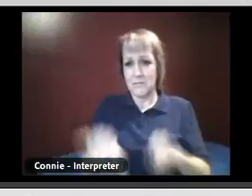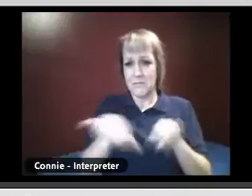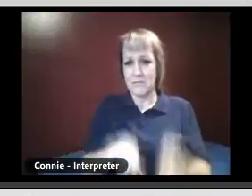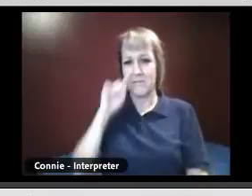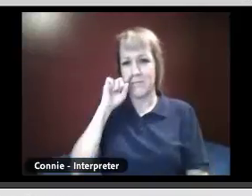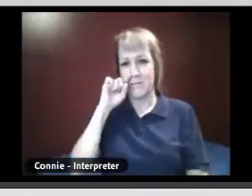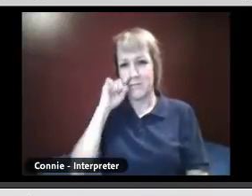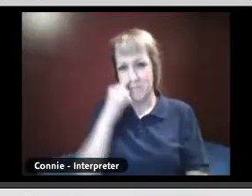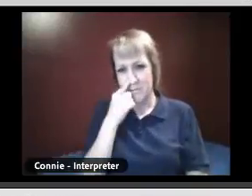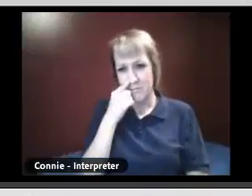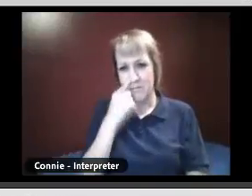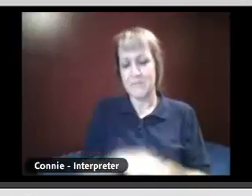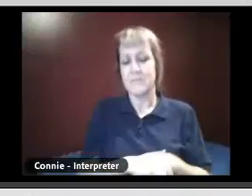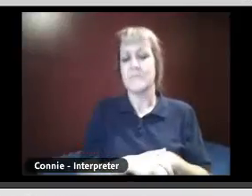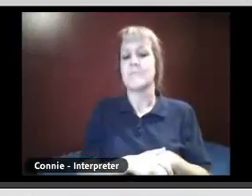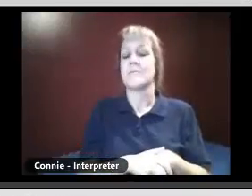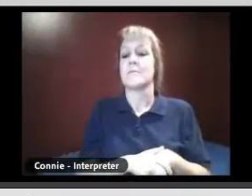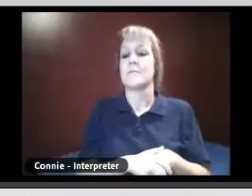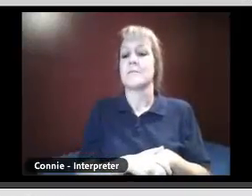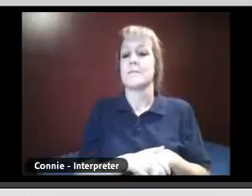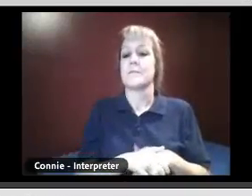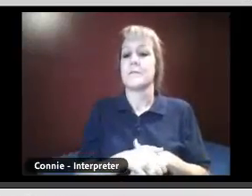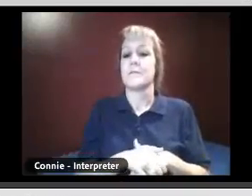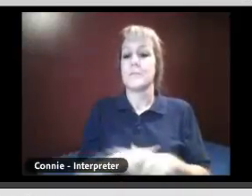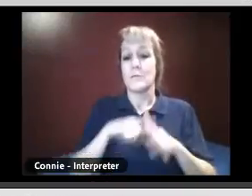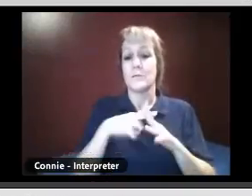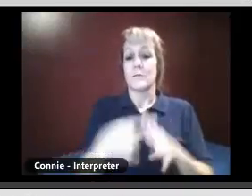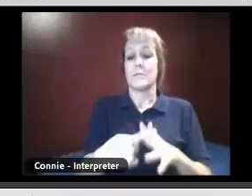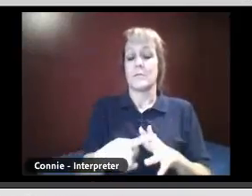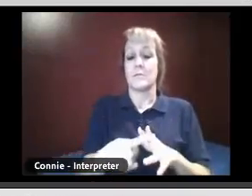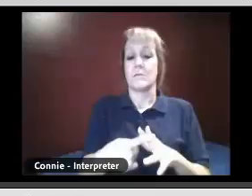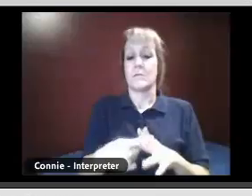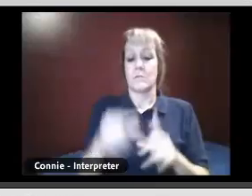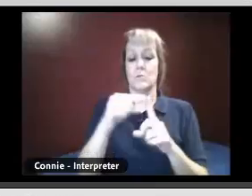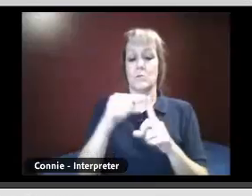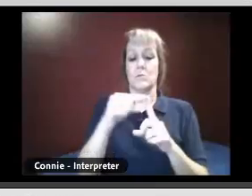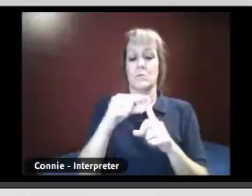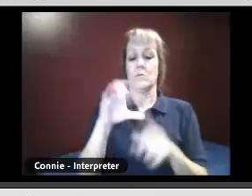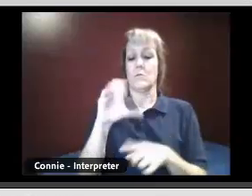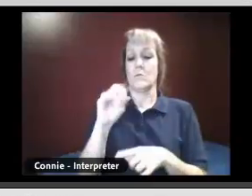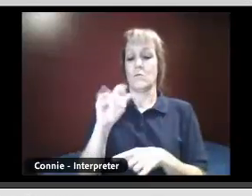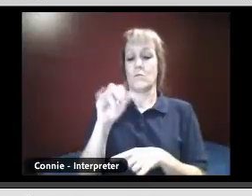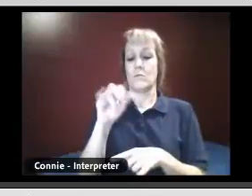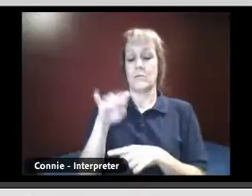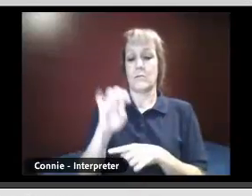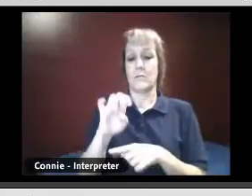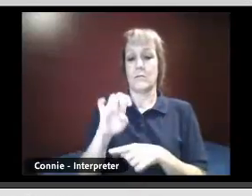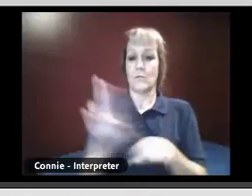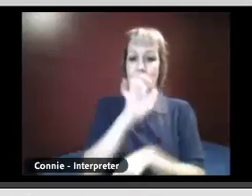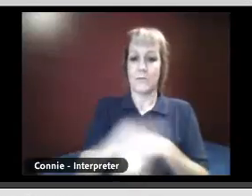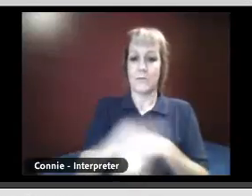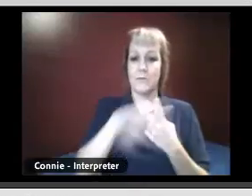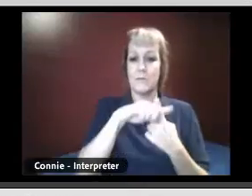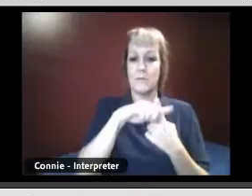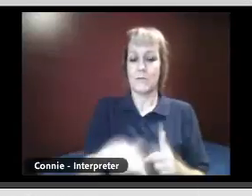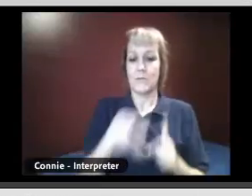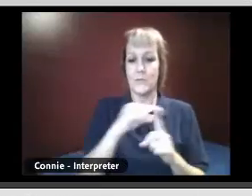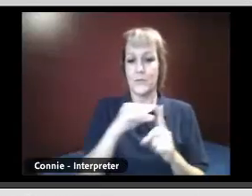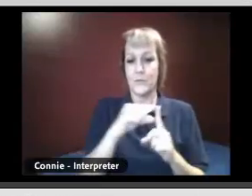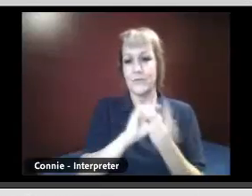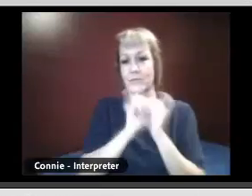And so as we begin to put the word constructive into these situations, we